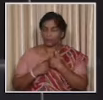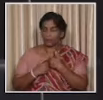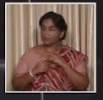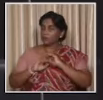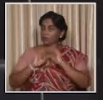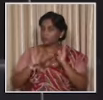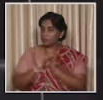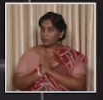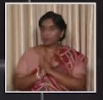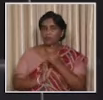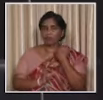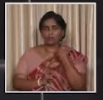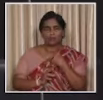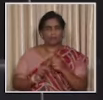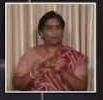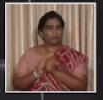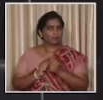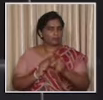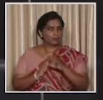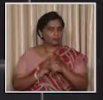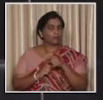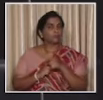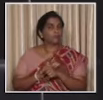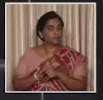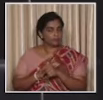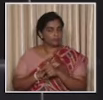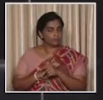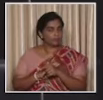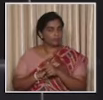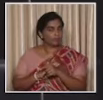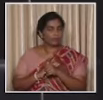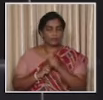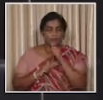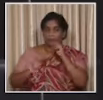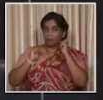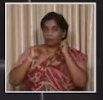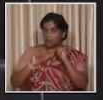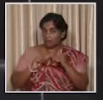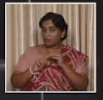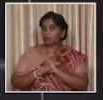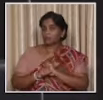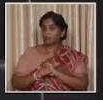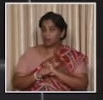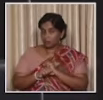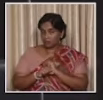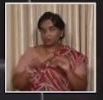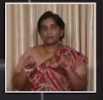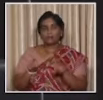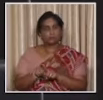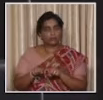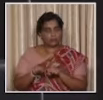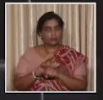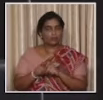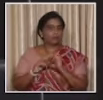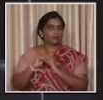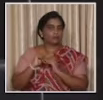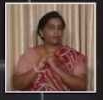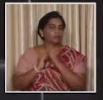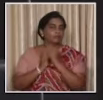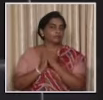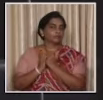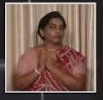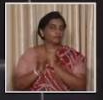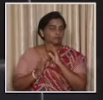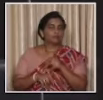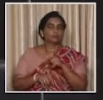utter ambitious, unrealistic ambitious program has landed the country and the water board into a serious problem.